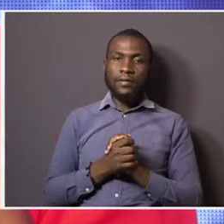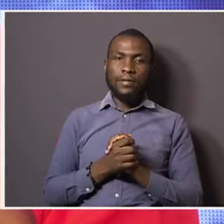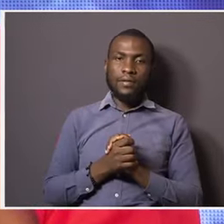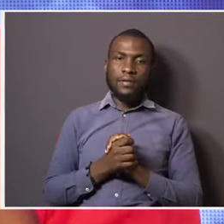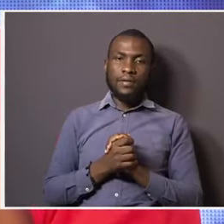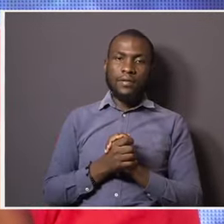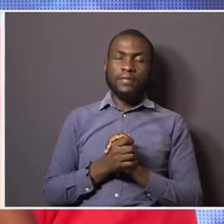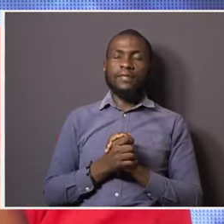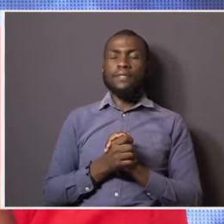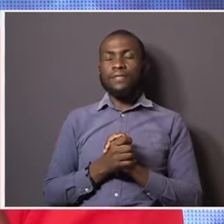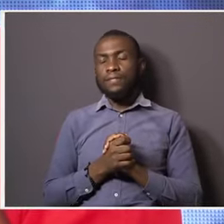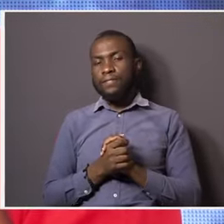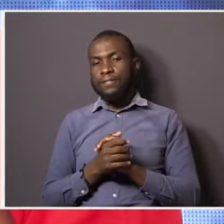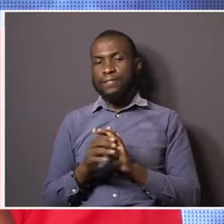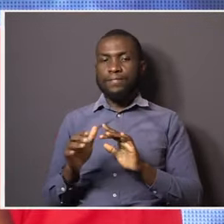Your name is.